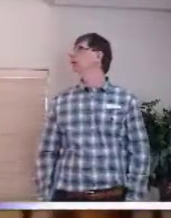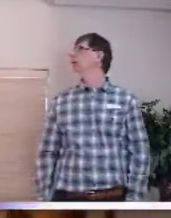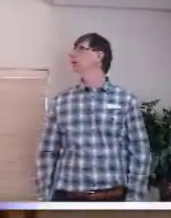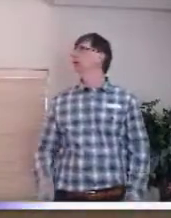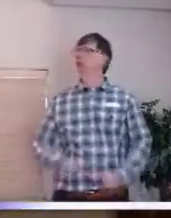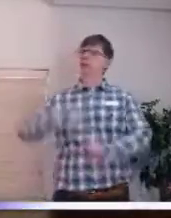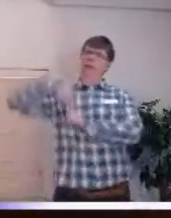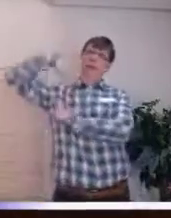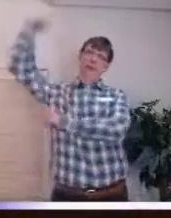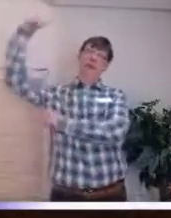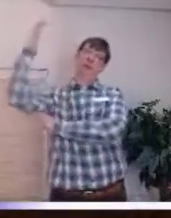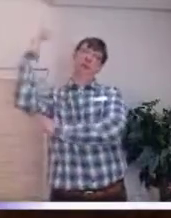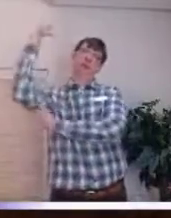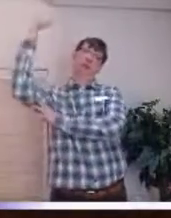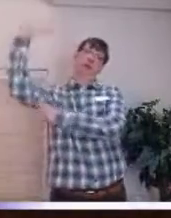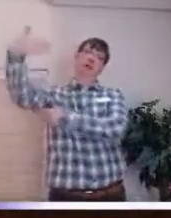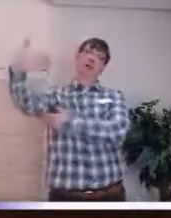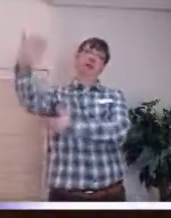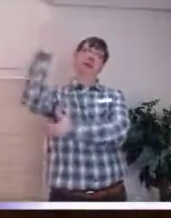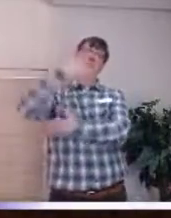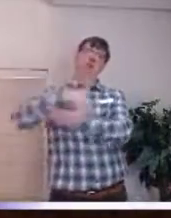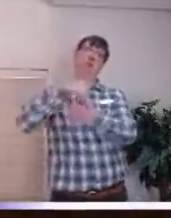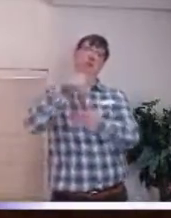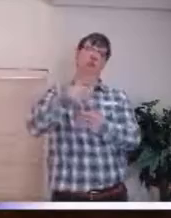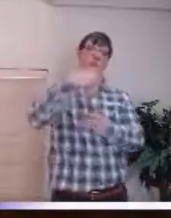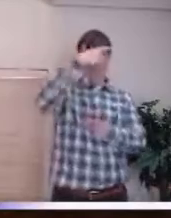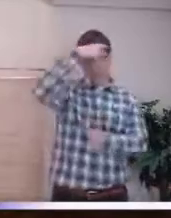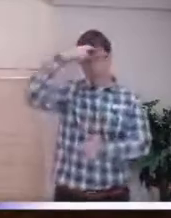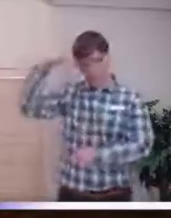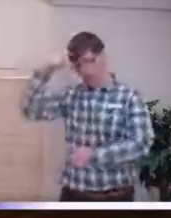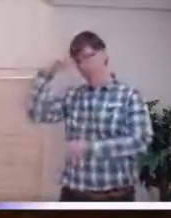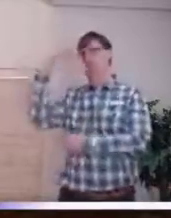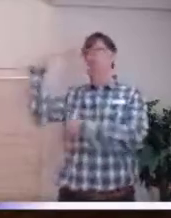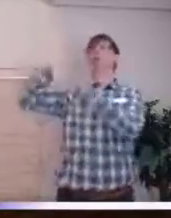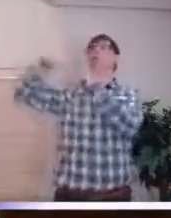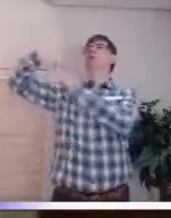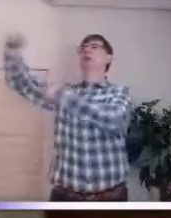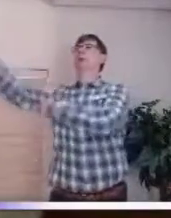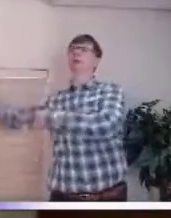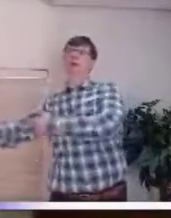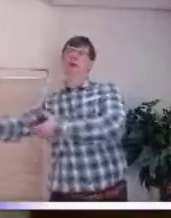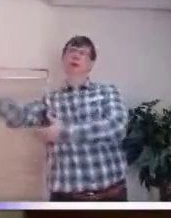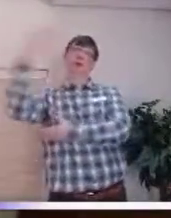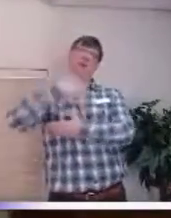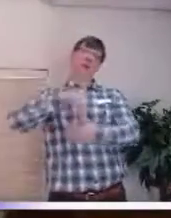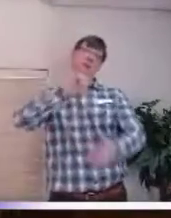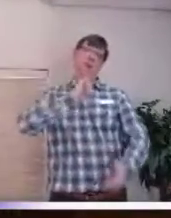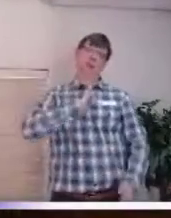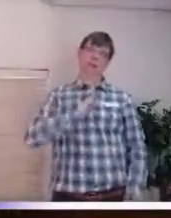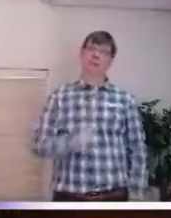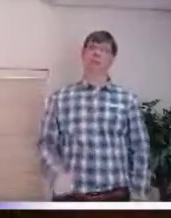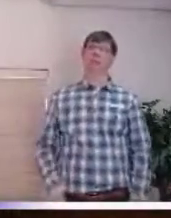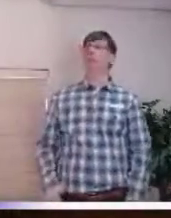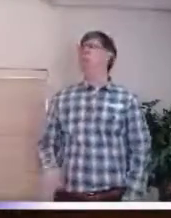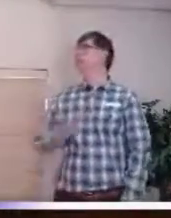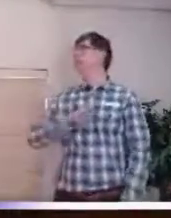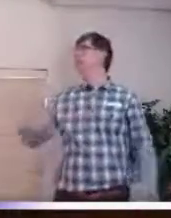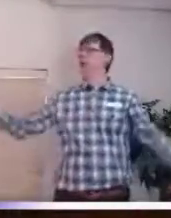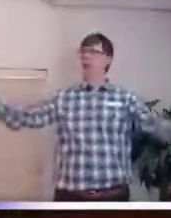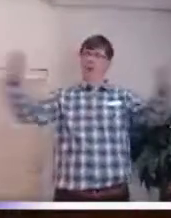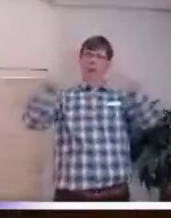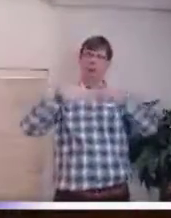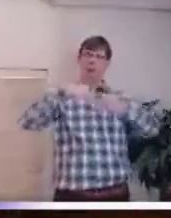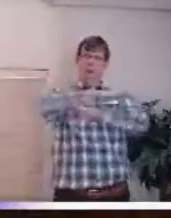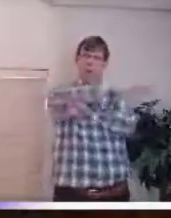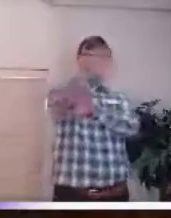The divine light within you recognizes the divine light within me. And when we are